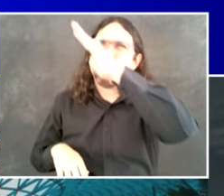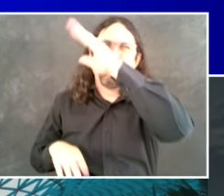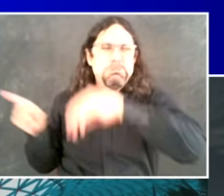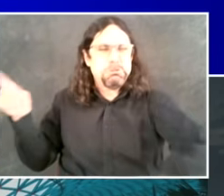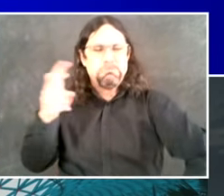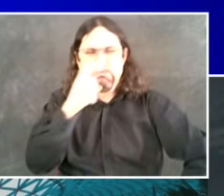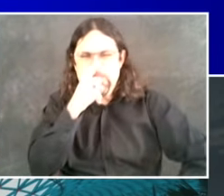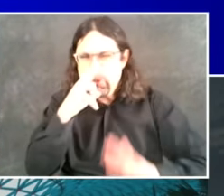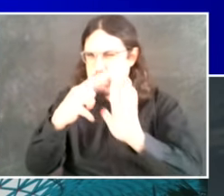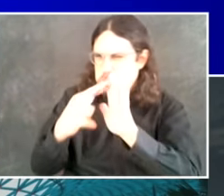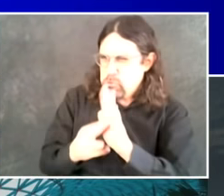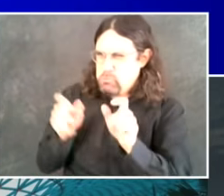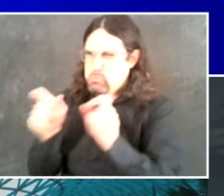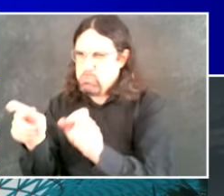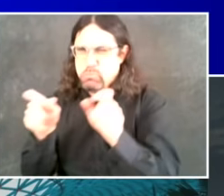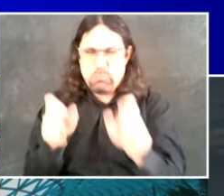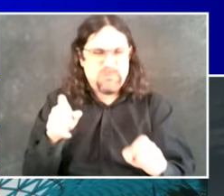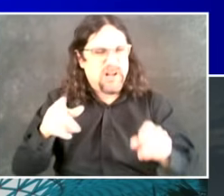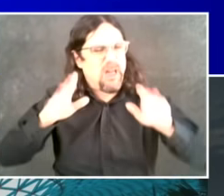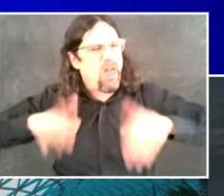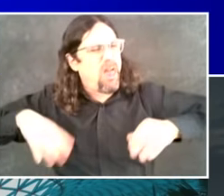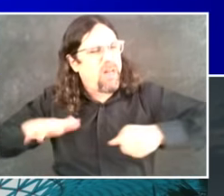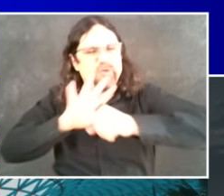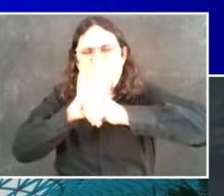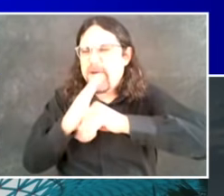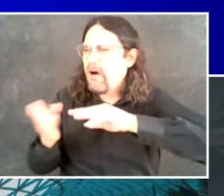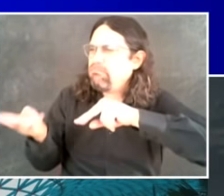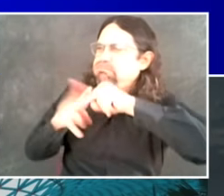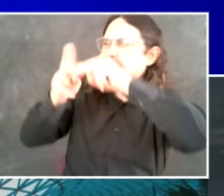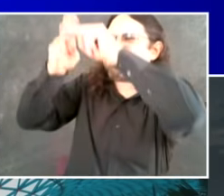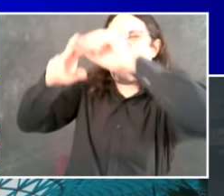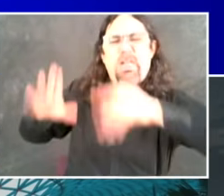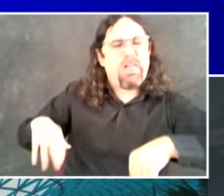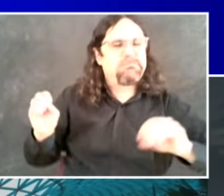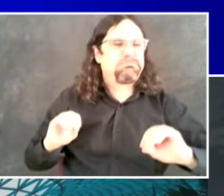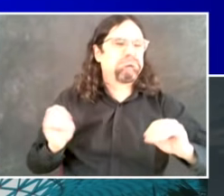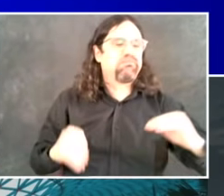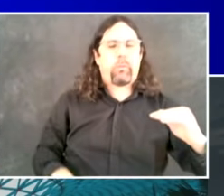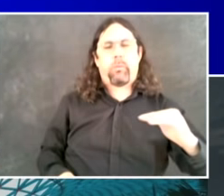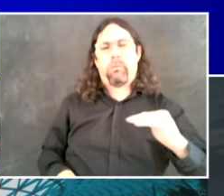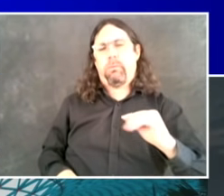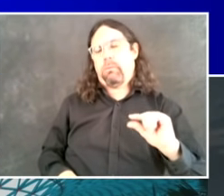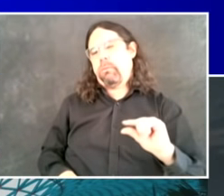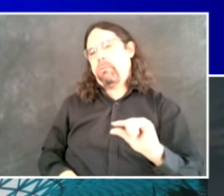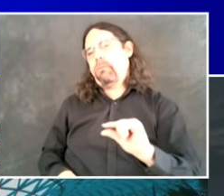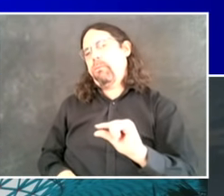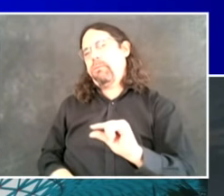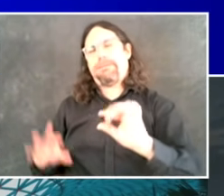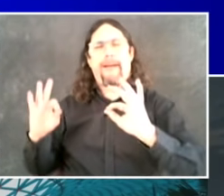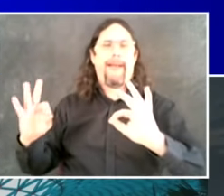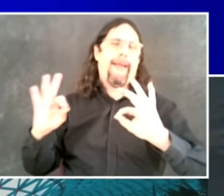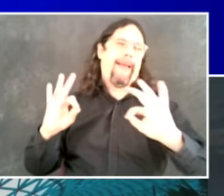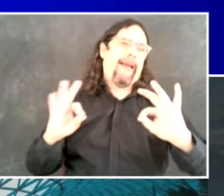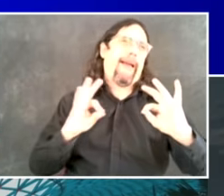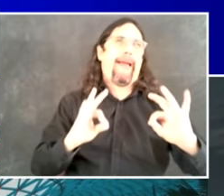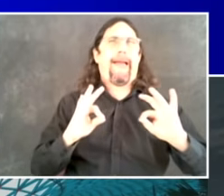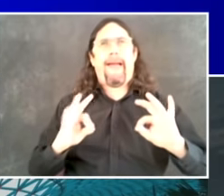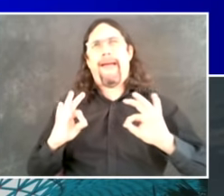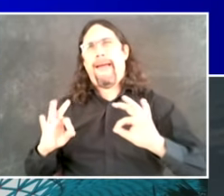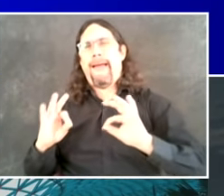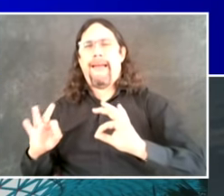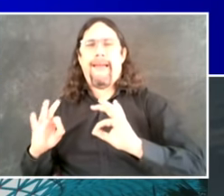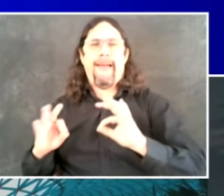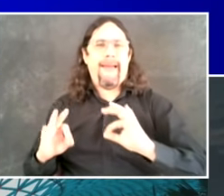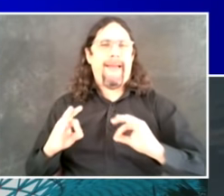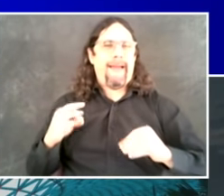But again, not every part of the equation apparently was considered in Singapore.